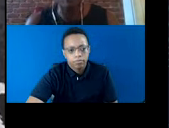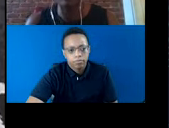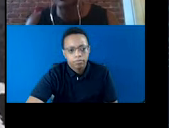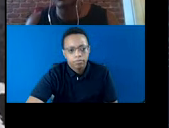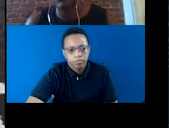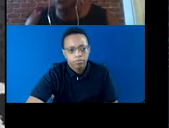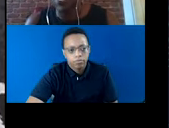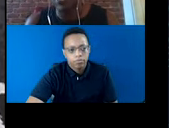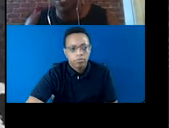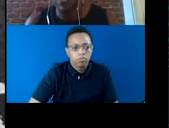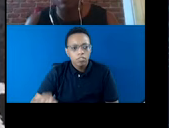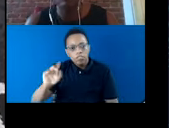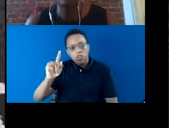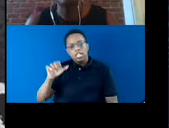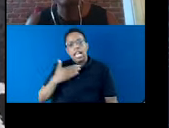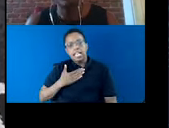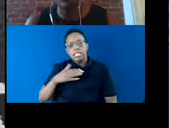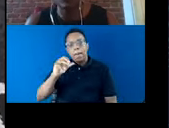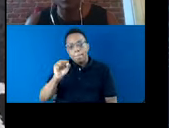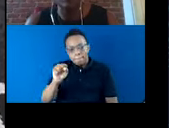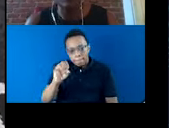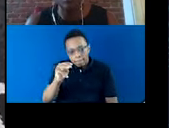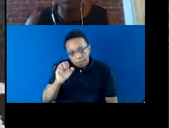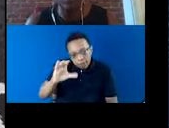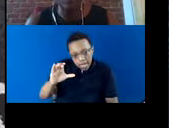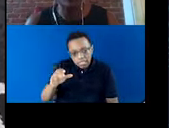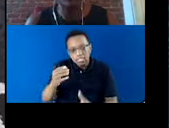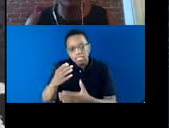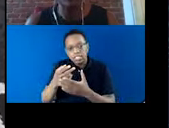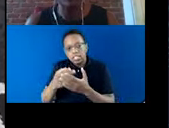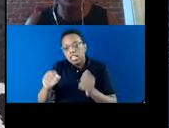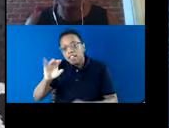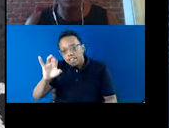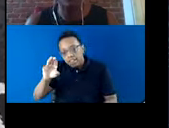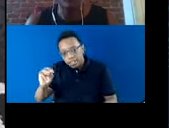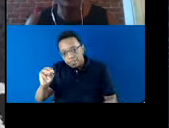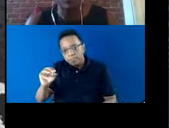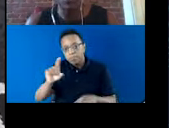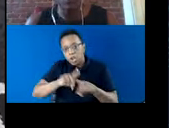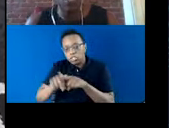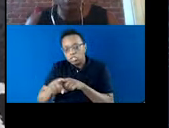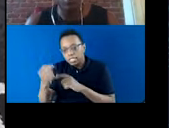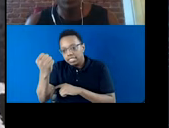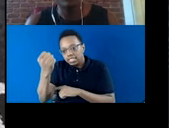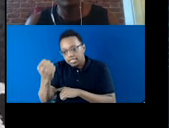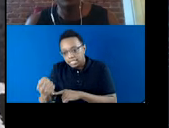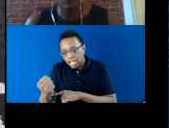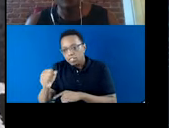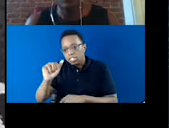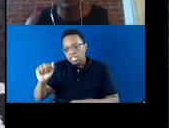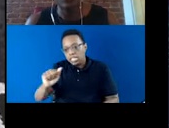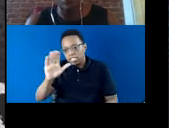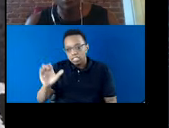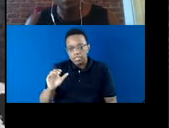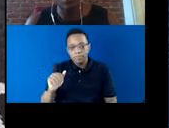masculine aspects and feminine aspects. Also in South Asia, there is Adha Nareshwara, and so